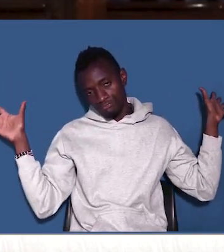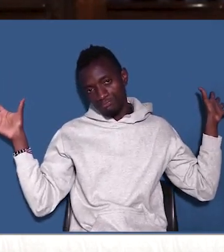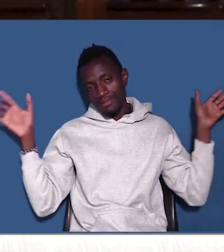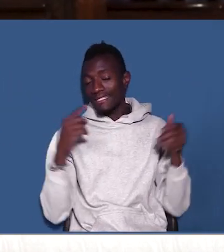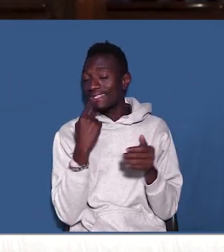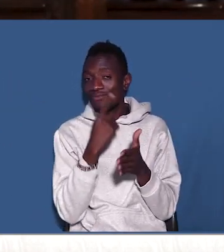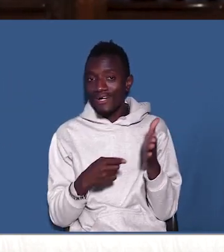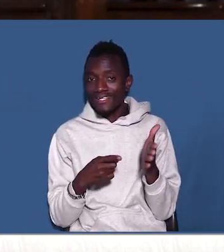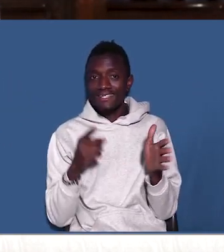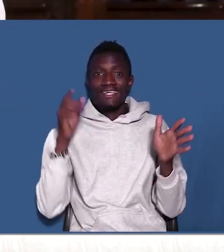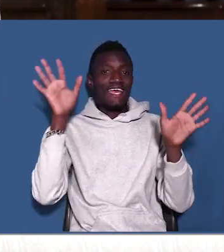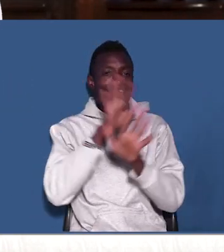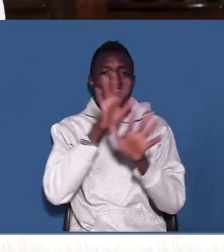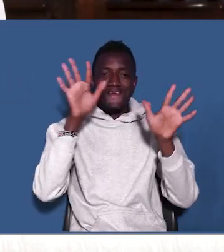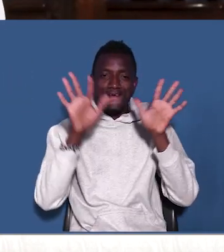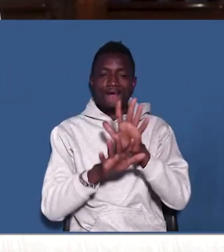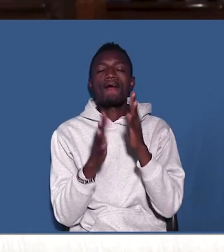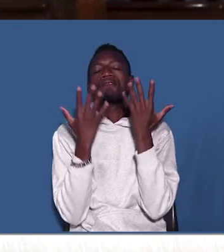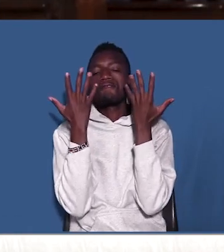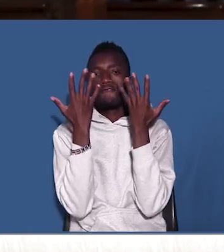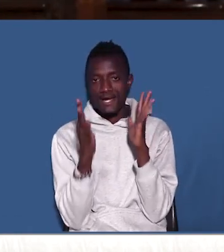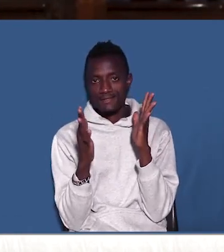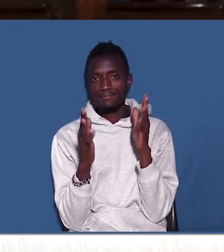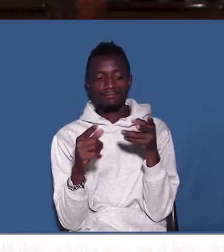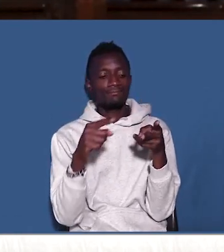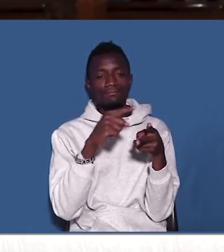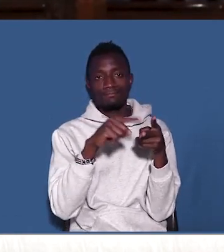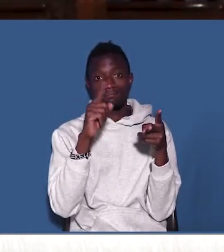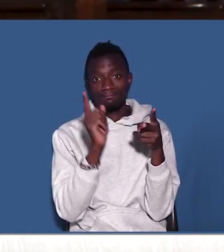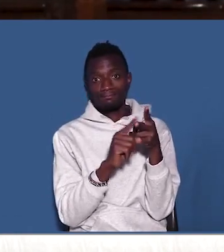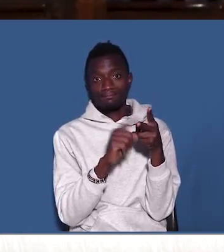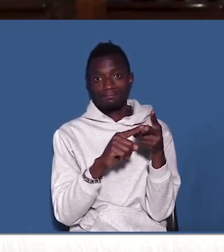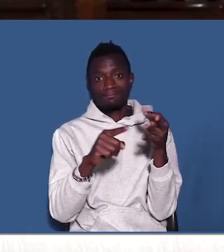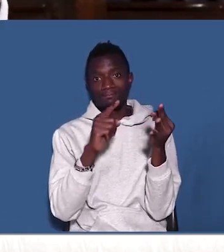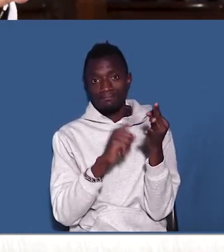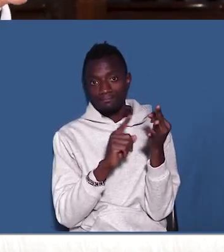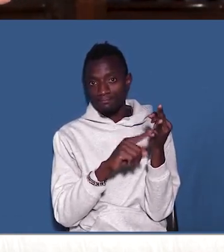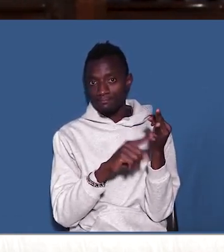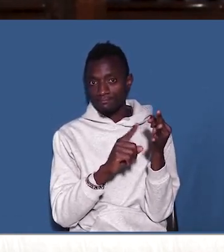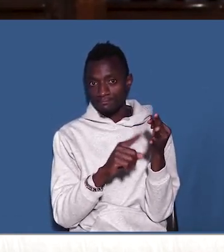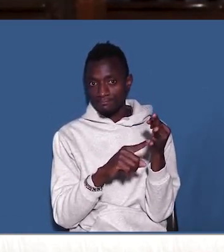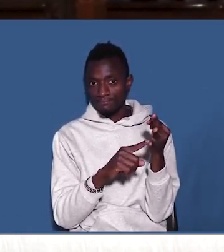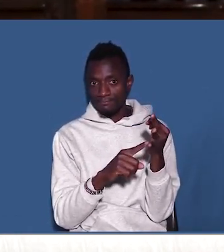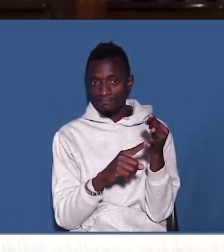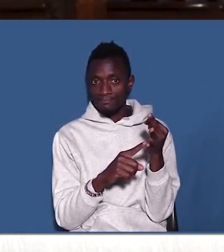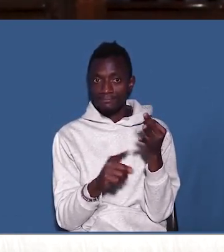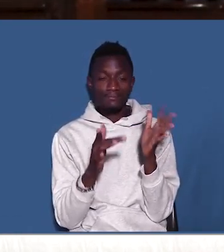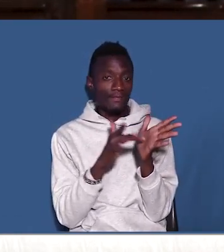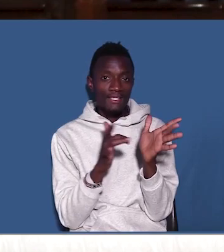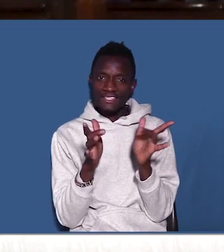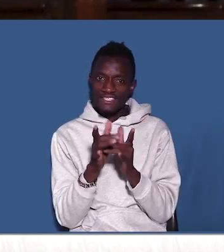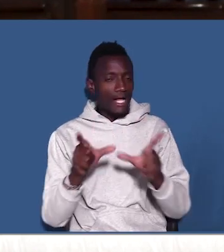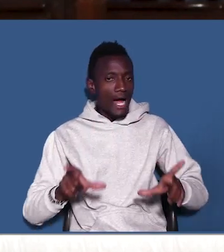Thirdly, is the decisive battle with his enemy. The life of Jesus was a life of